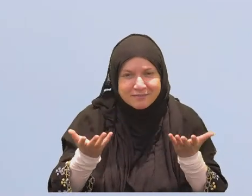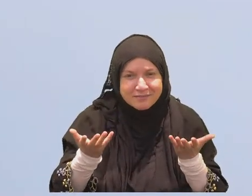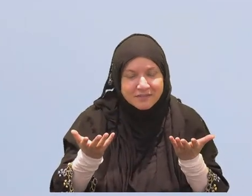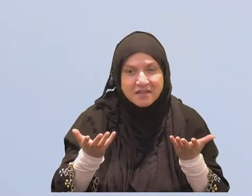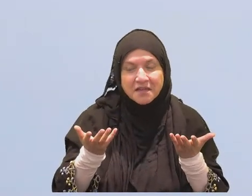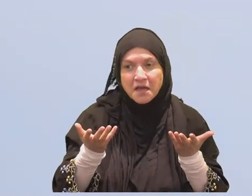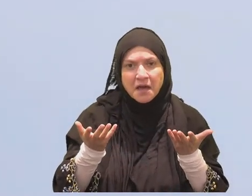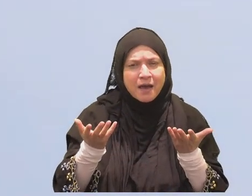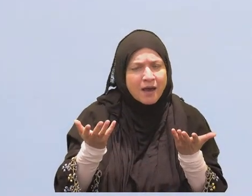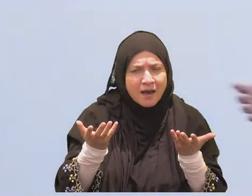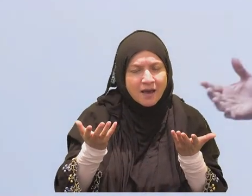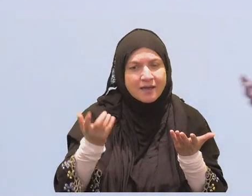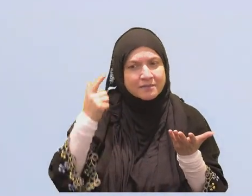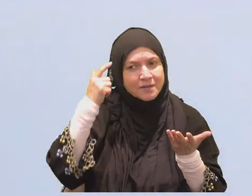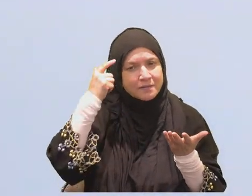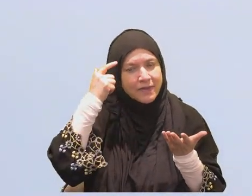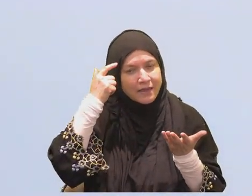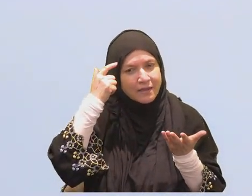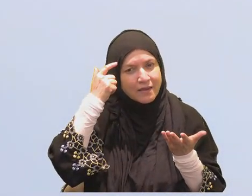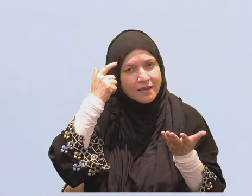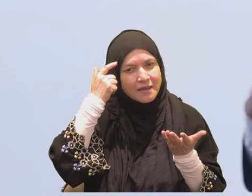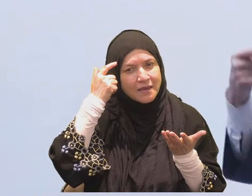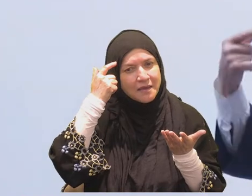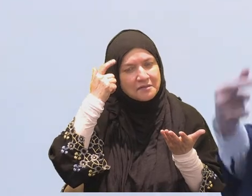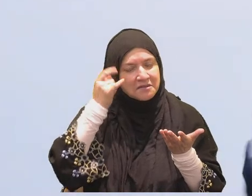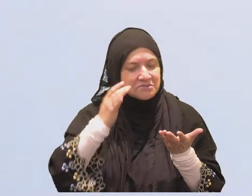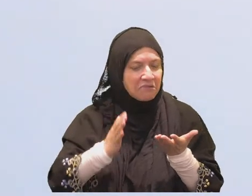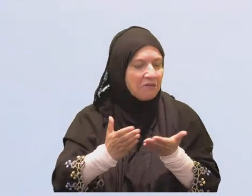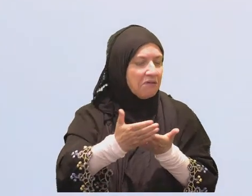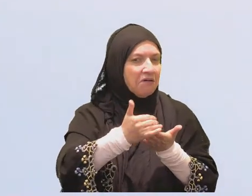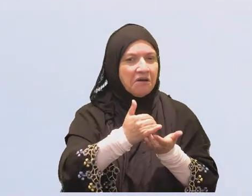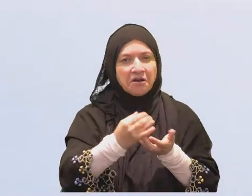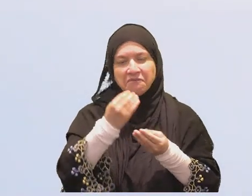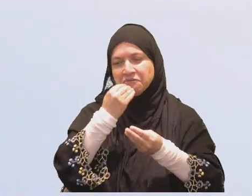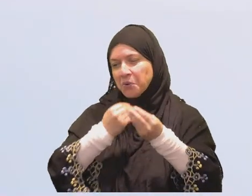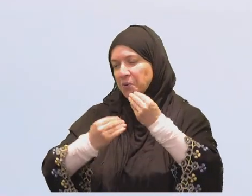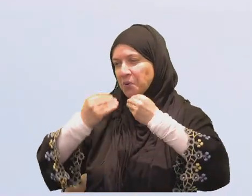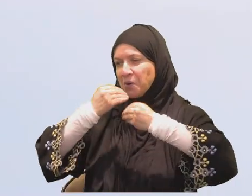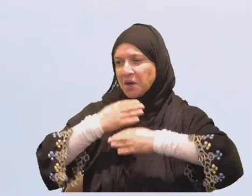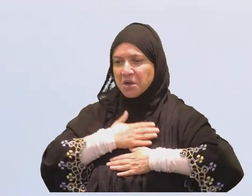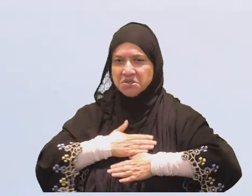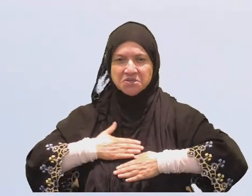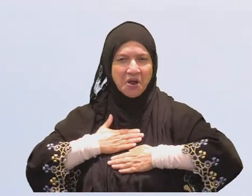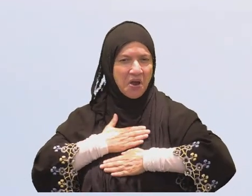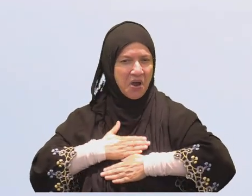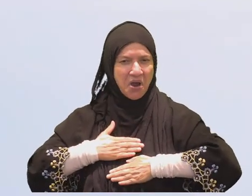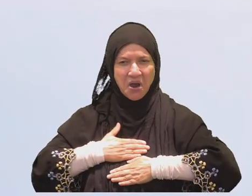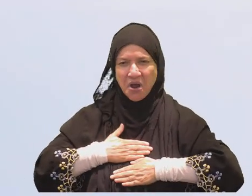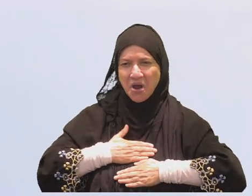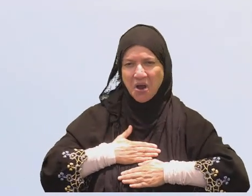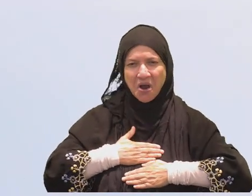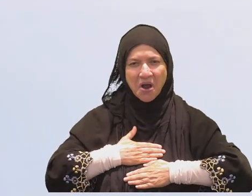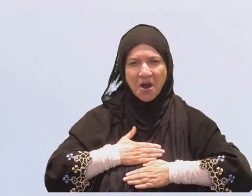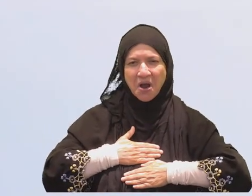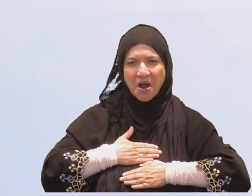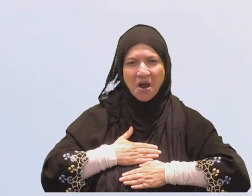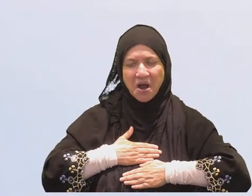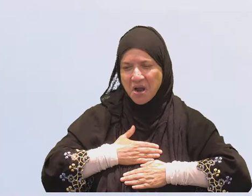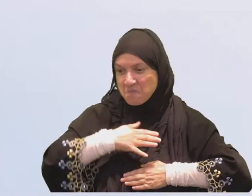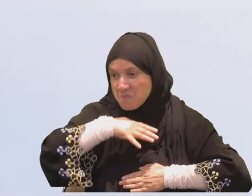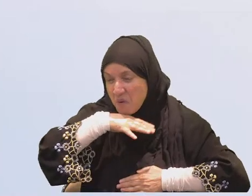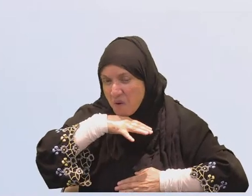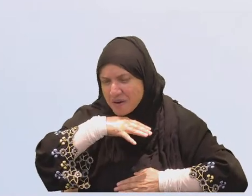you want. We don't have the autonomy to eat pork. We don't have the autonomy to drink